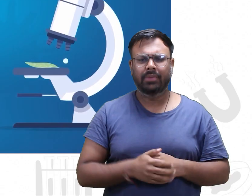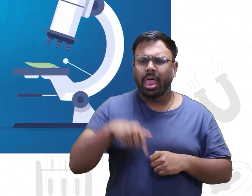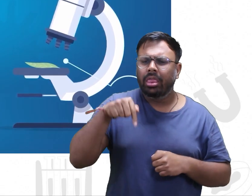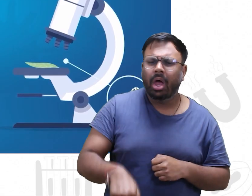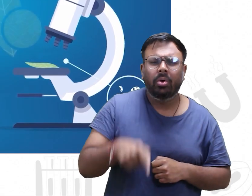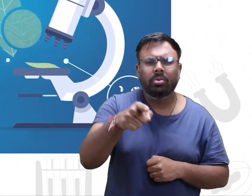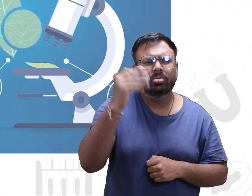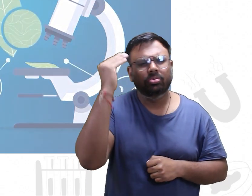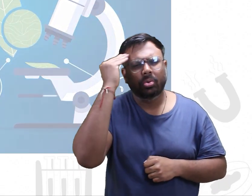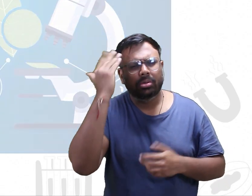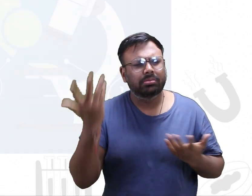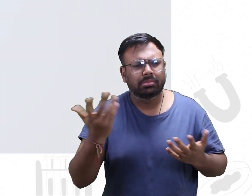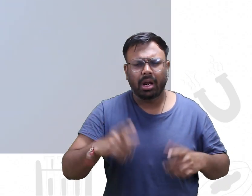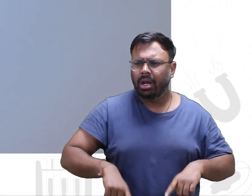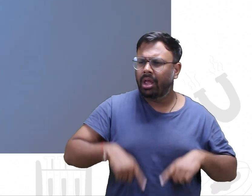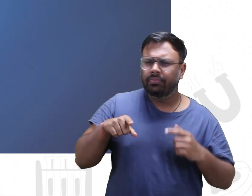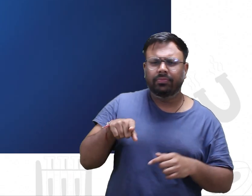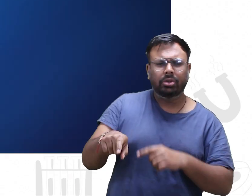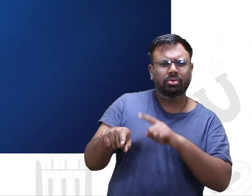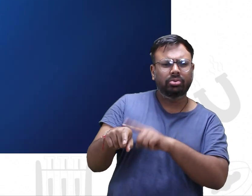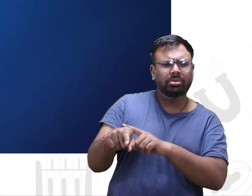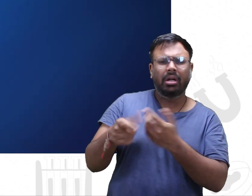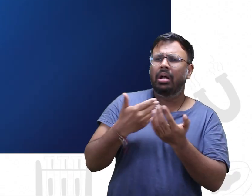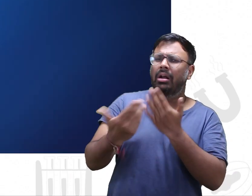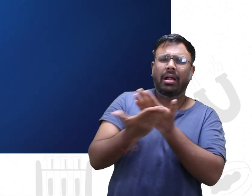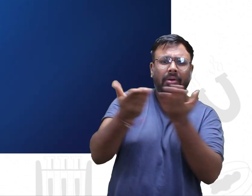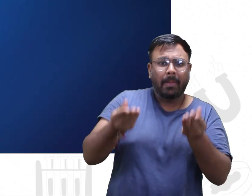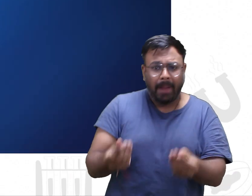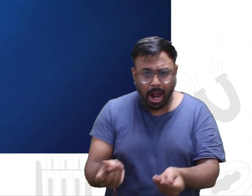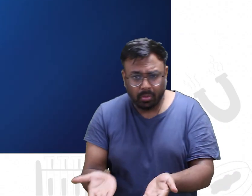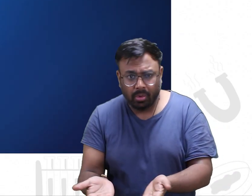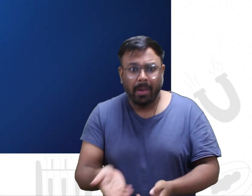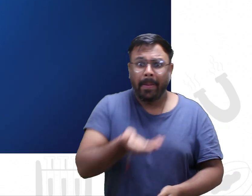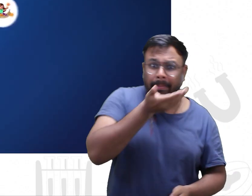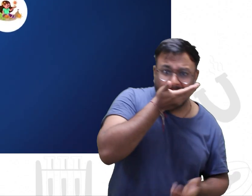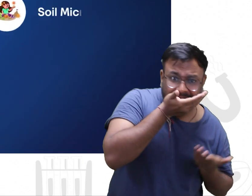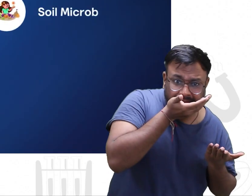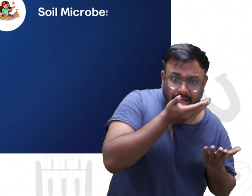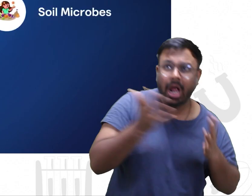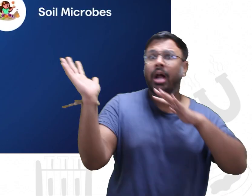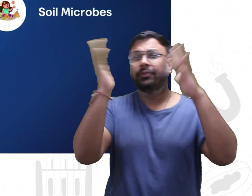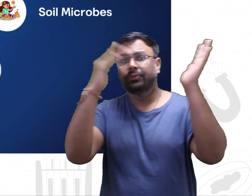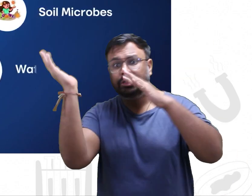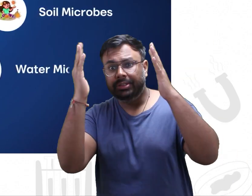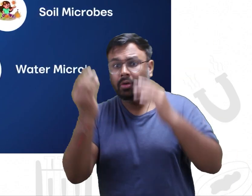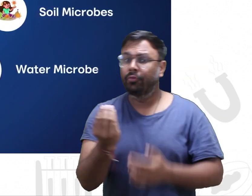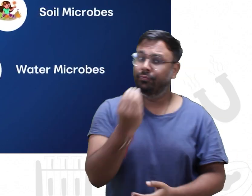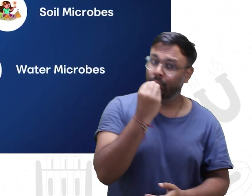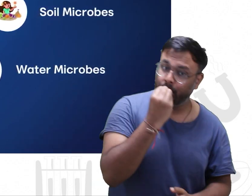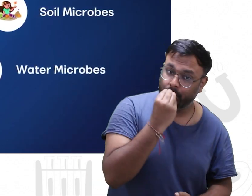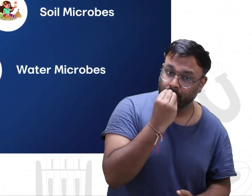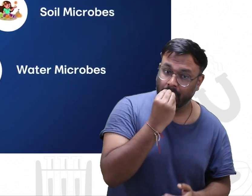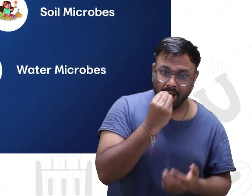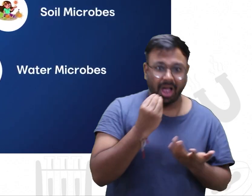need a microscope to see what they look like. Now, do you know where they live? Everywhere. They are present in the soil we play in, the